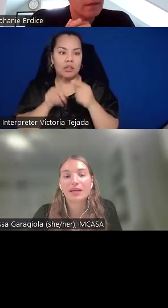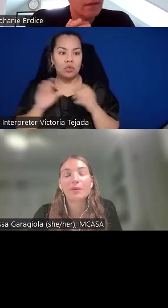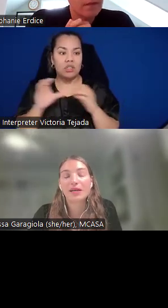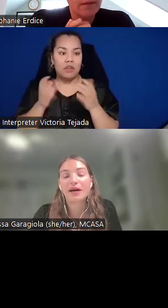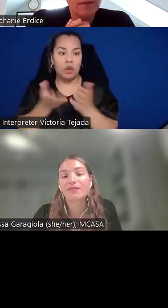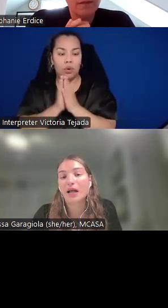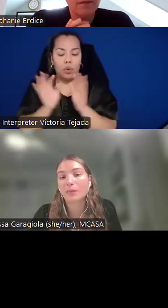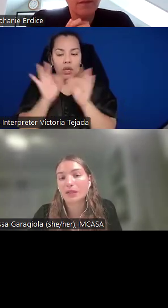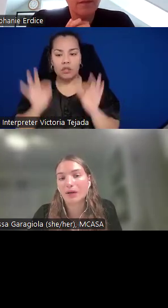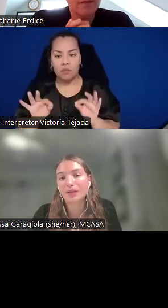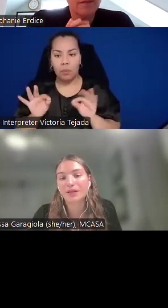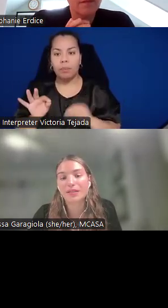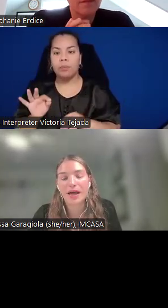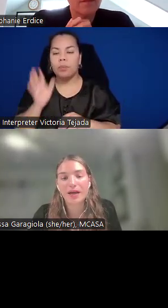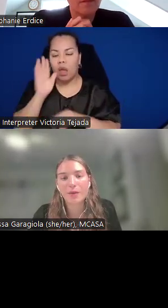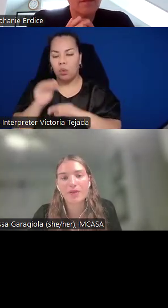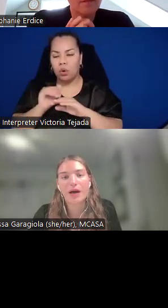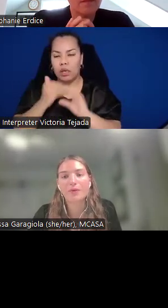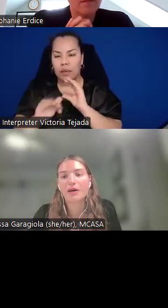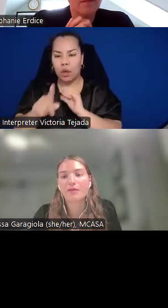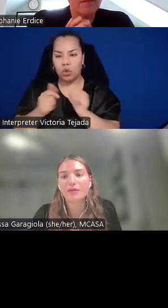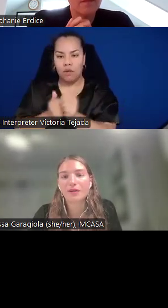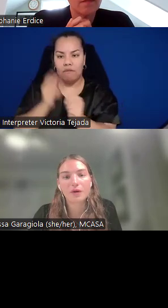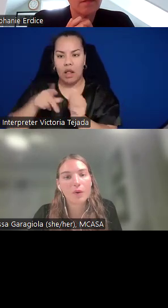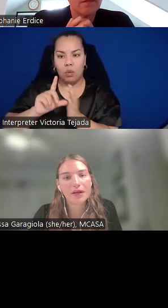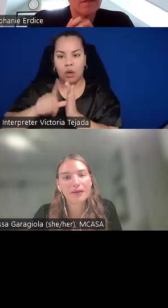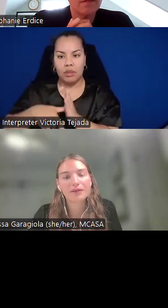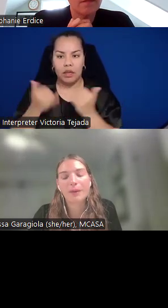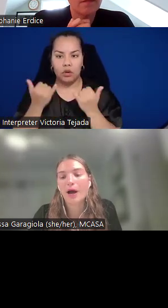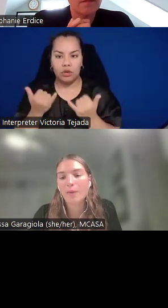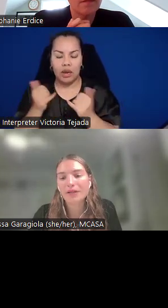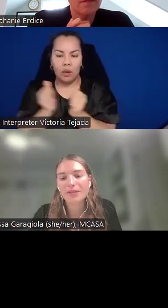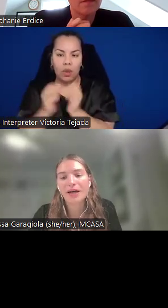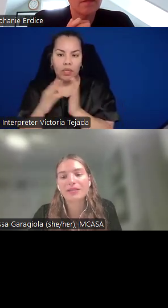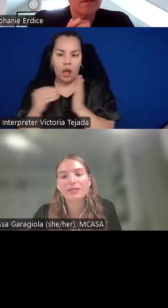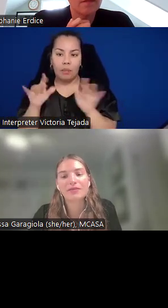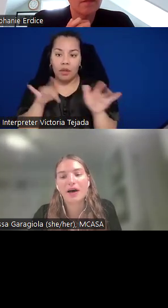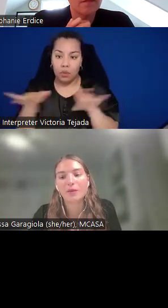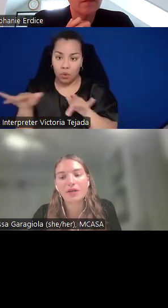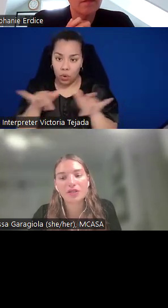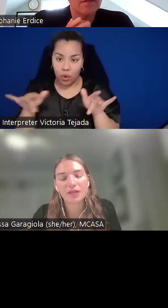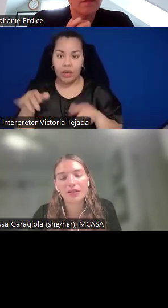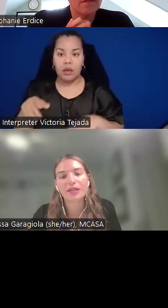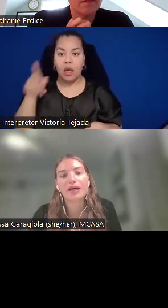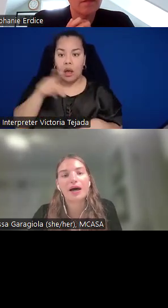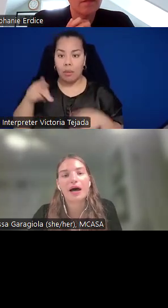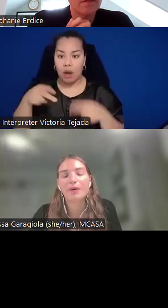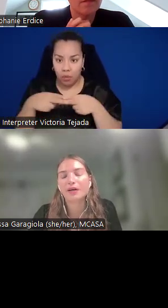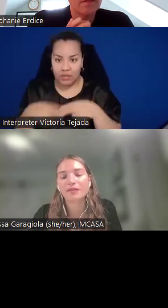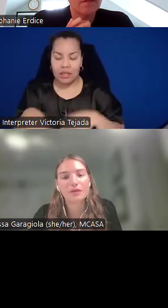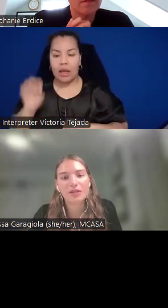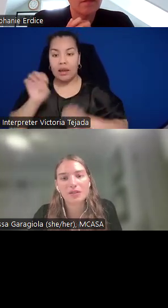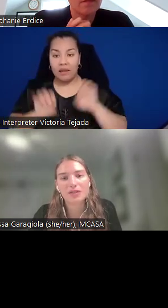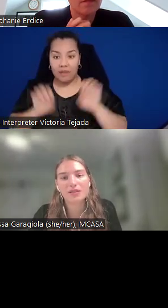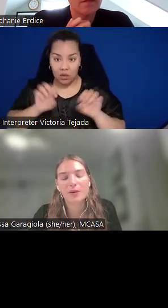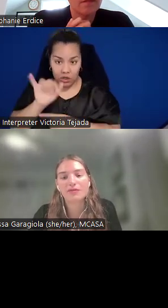I'll be sending out a follow-up email later today with a copy of the recording, the PowerPoint slides, evaluation link, and